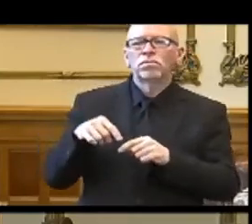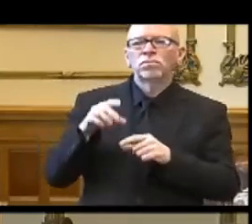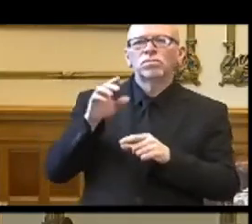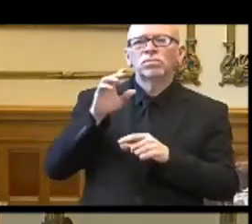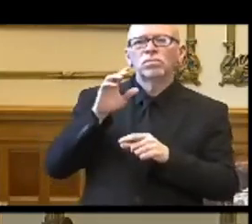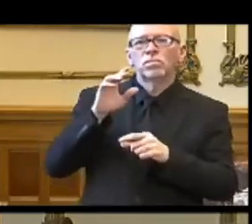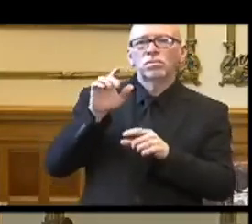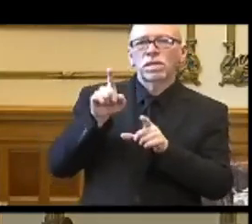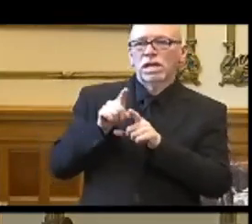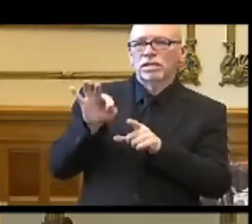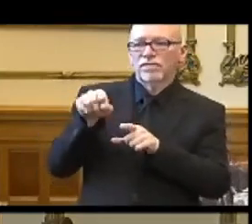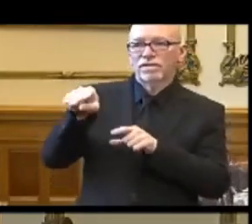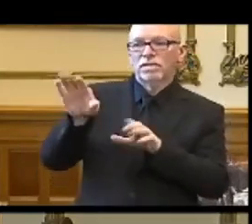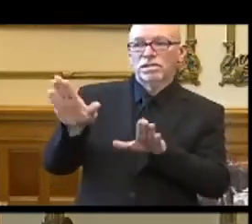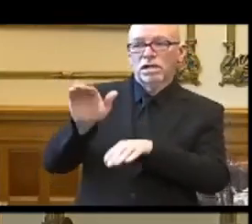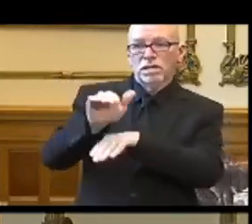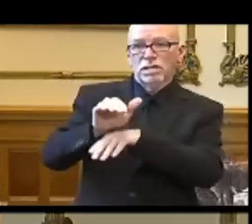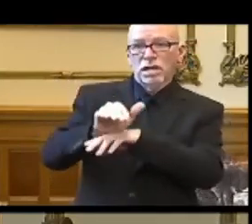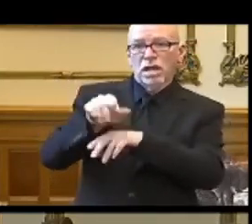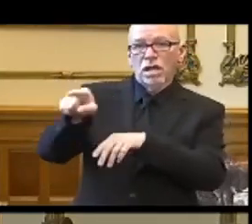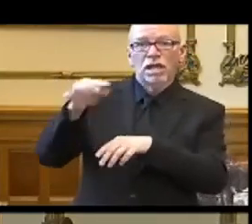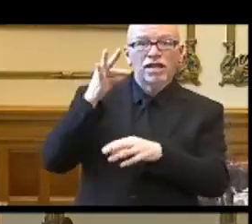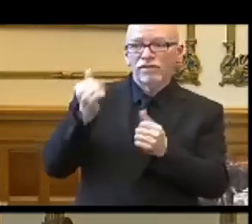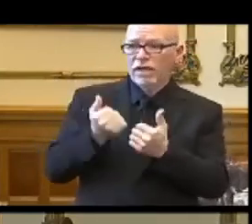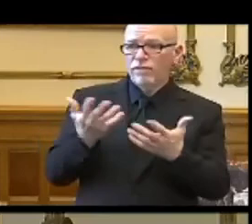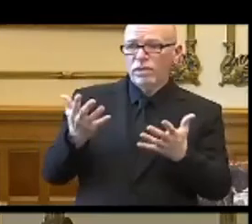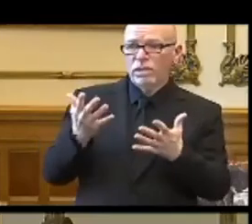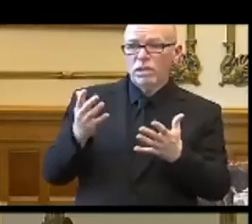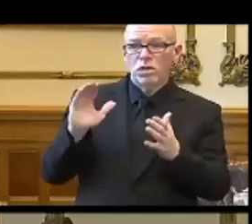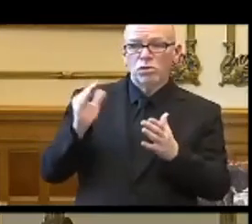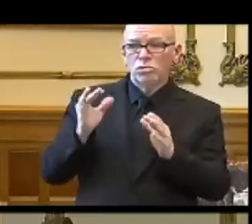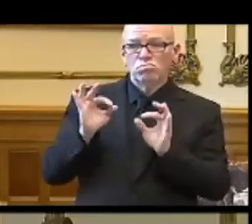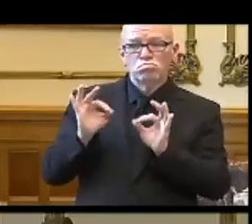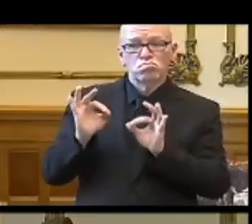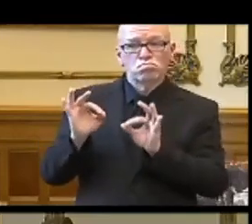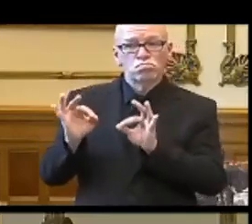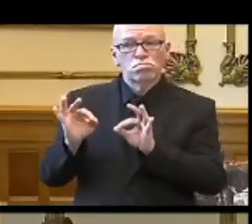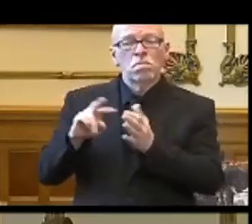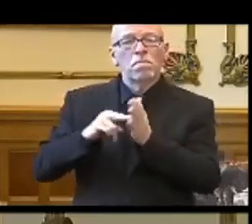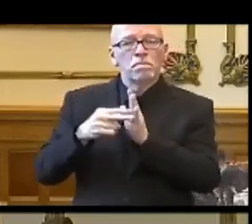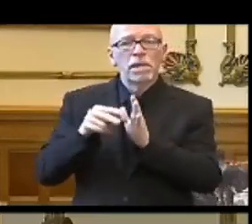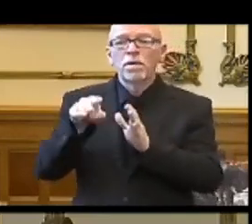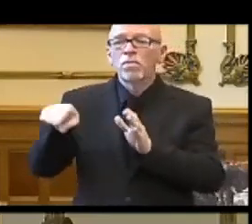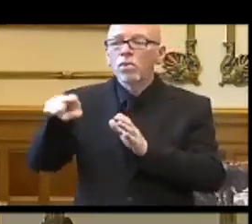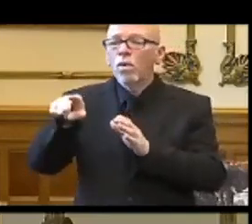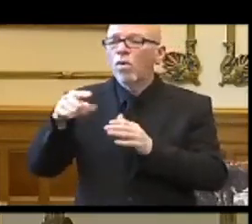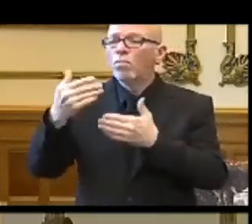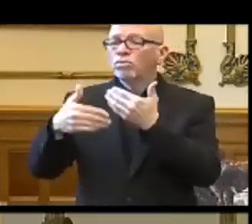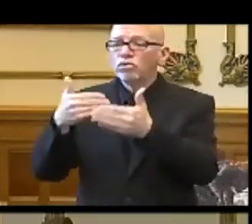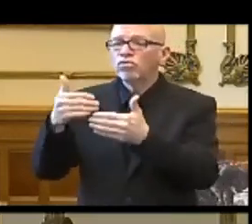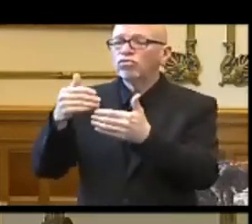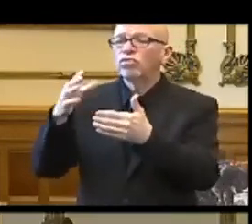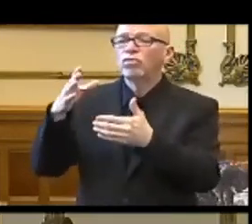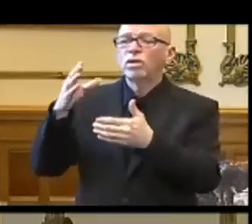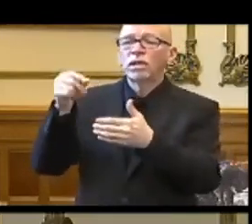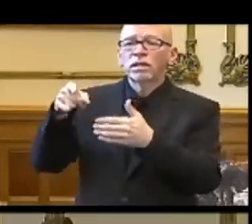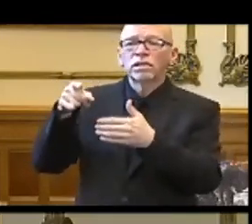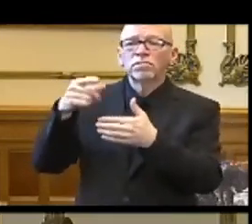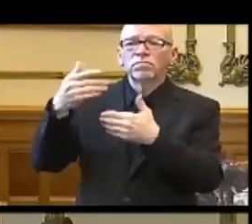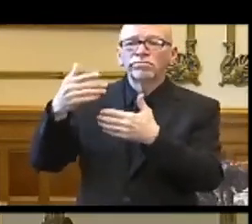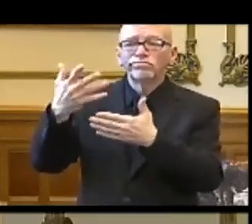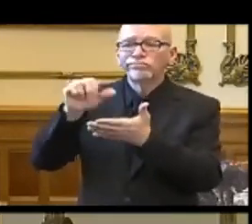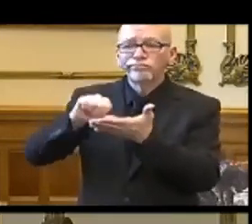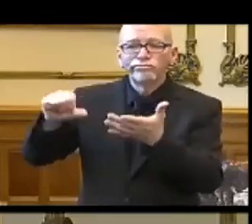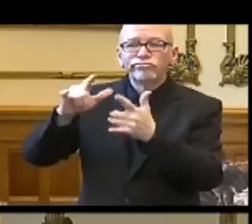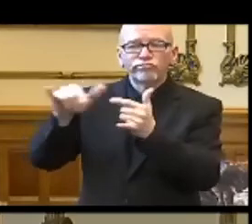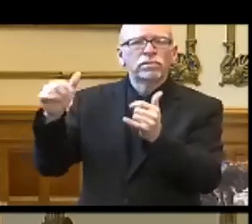that as of Sunday night, if everything is in order, those elective surgeries and invasive procedures